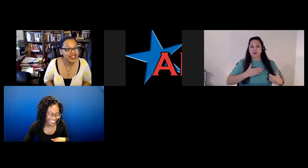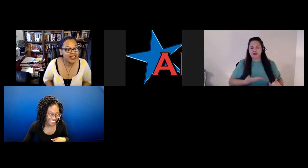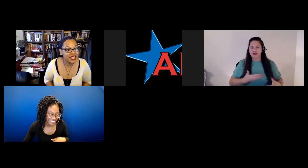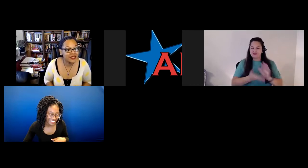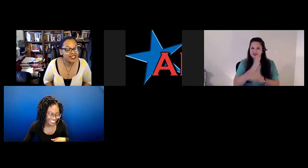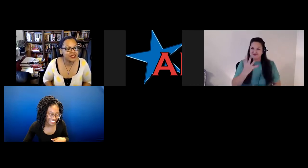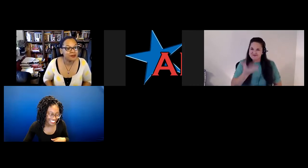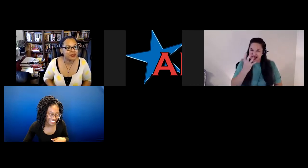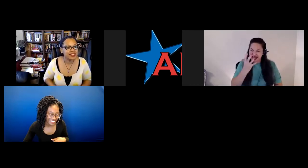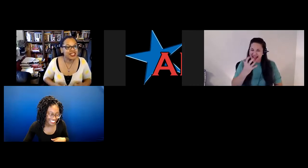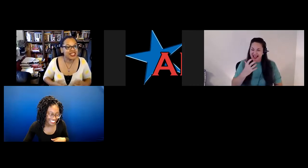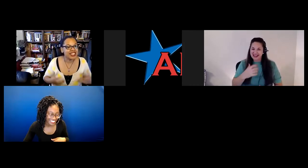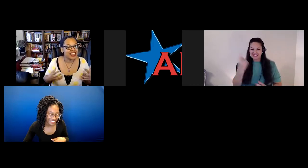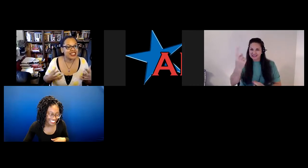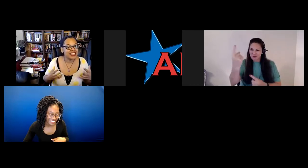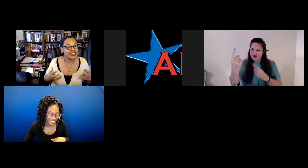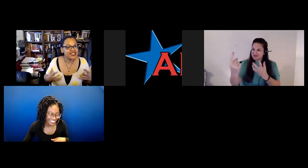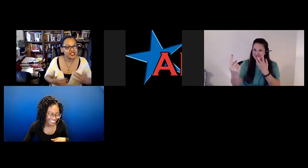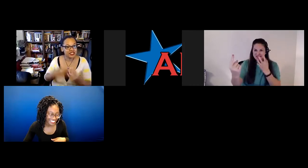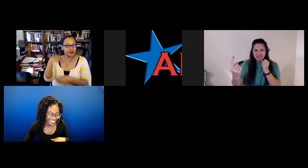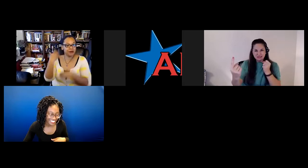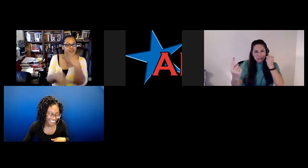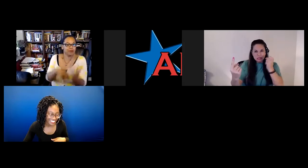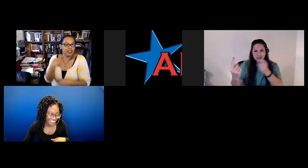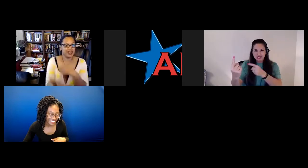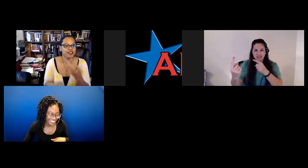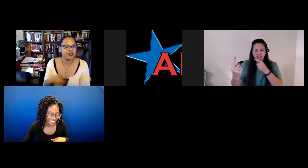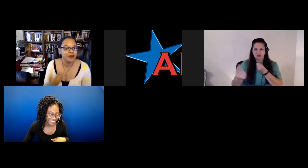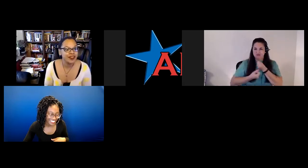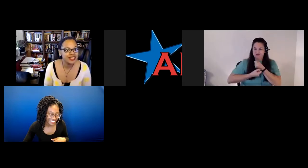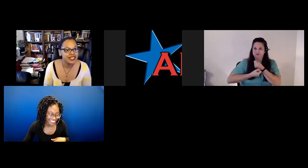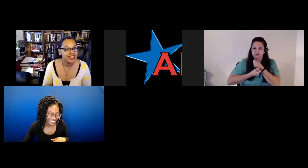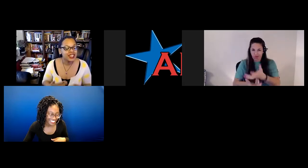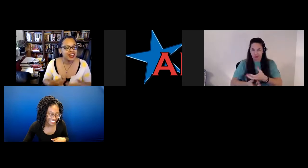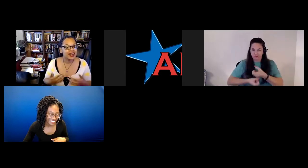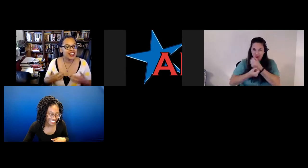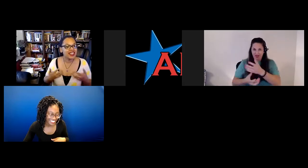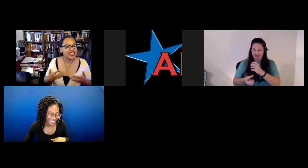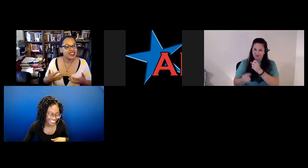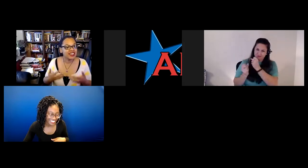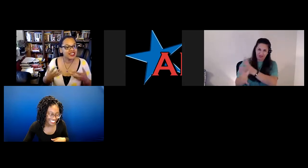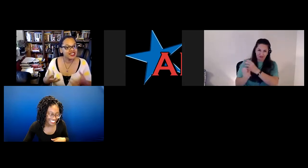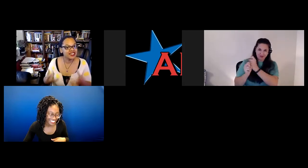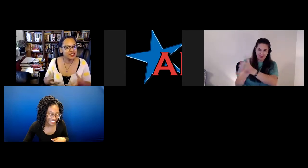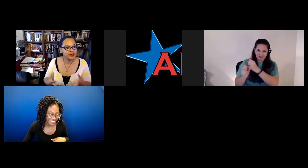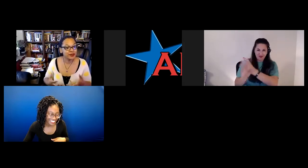mad and angry at someone that things just come spilling out of your body. And then